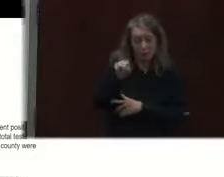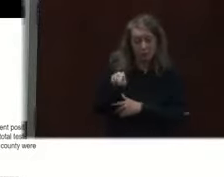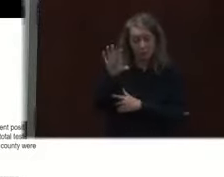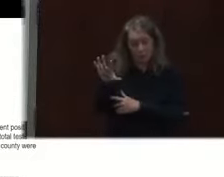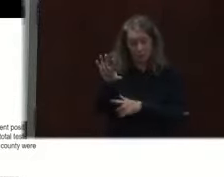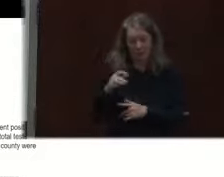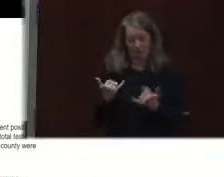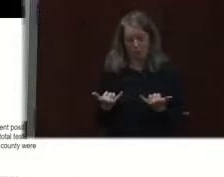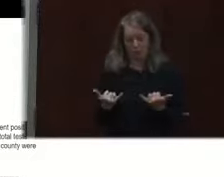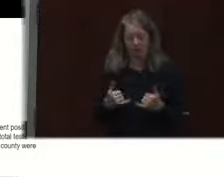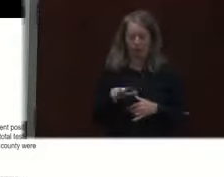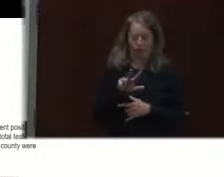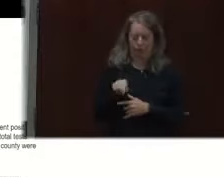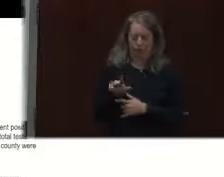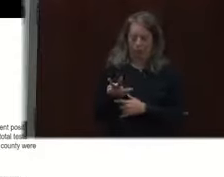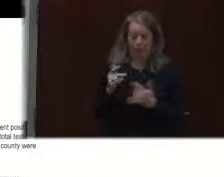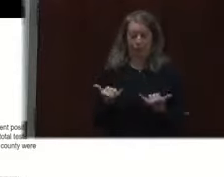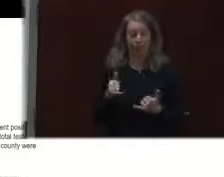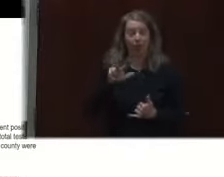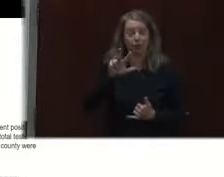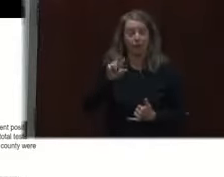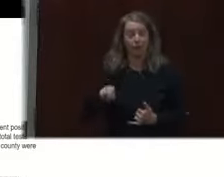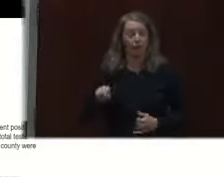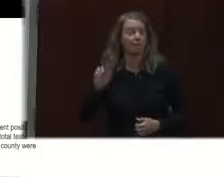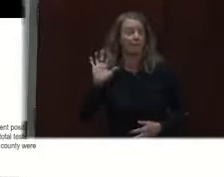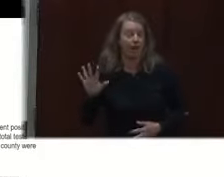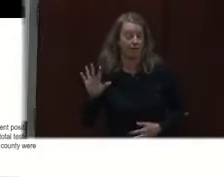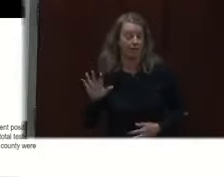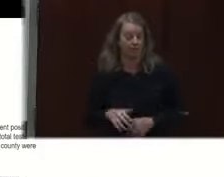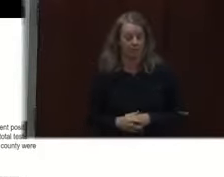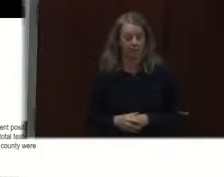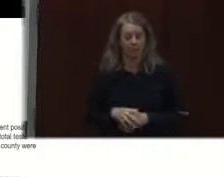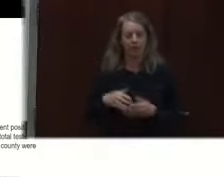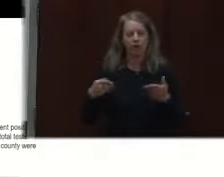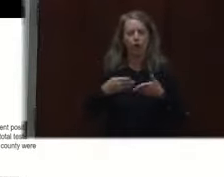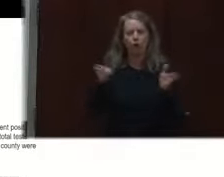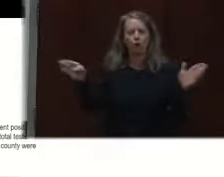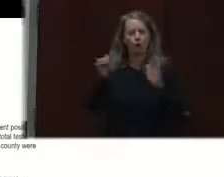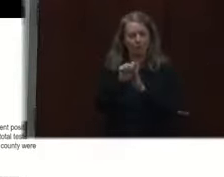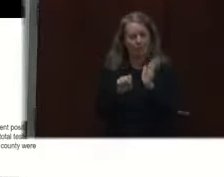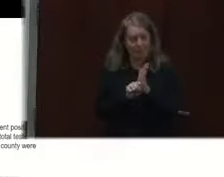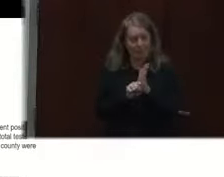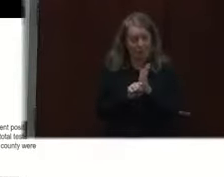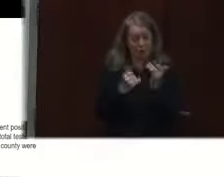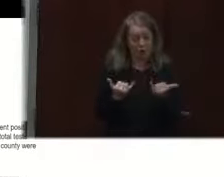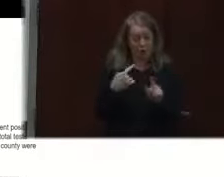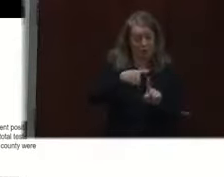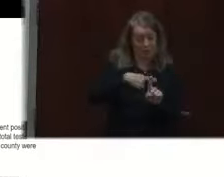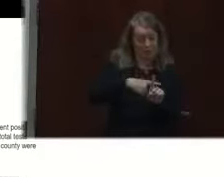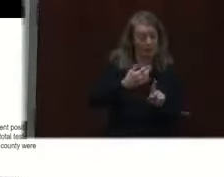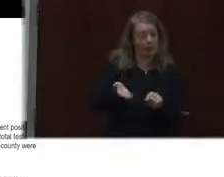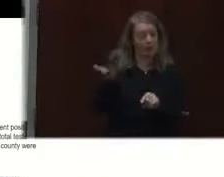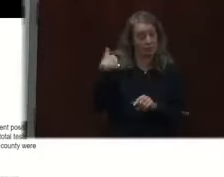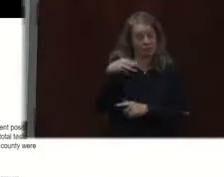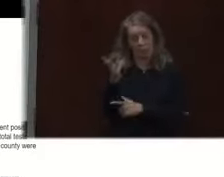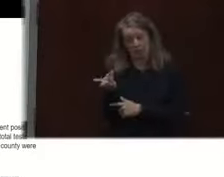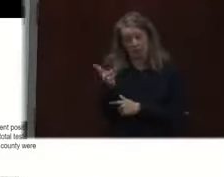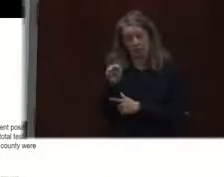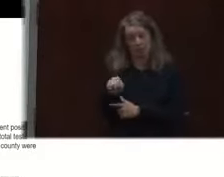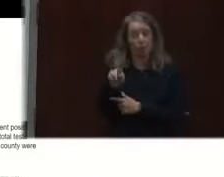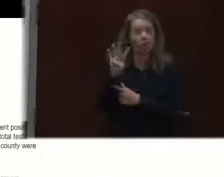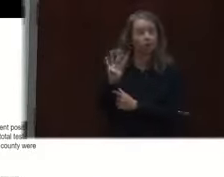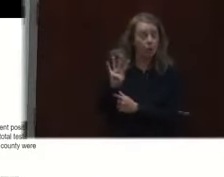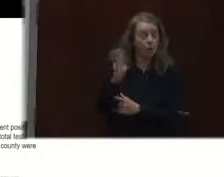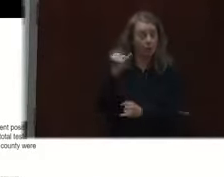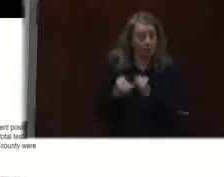it is 3.5%. The state's current percent positivity has increased from 6.4% from the